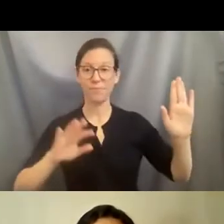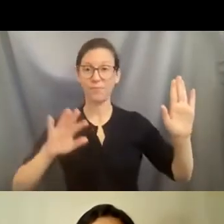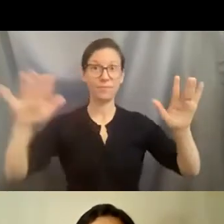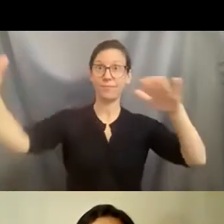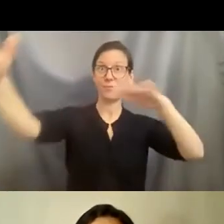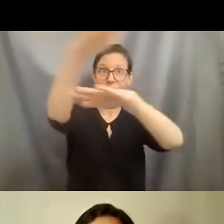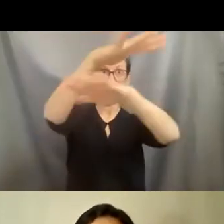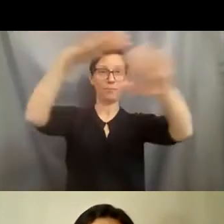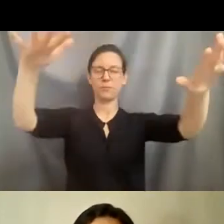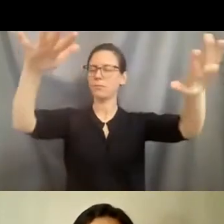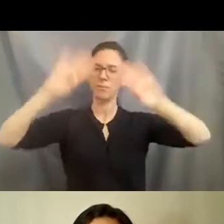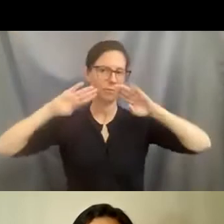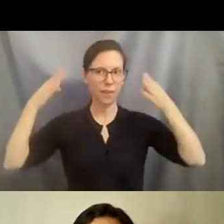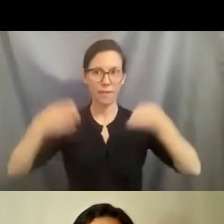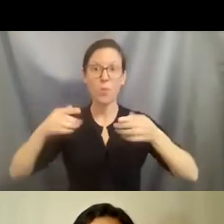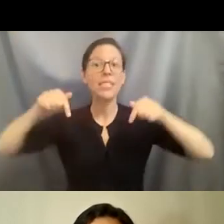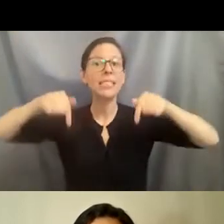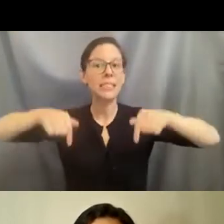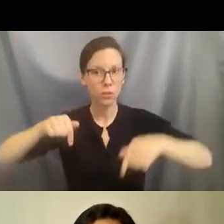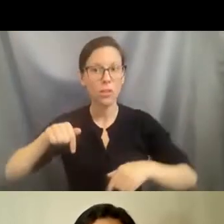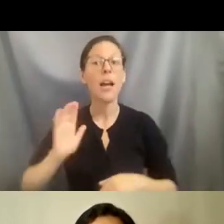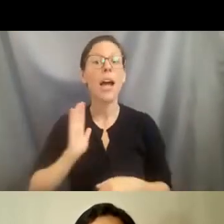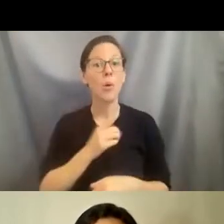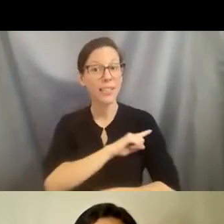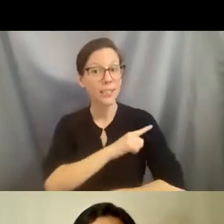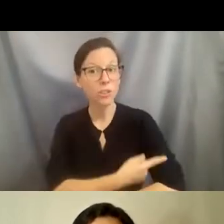and our resources, to control what happens in Virginia.